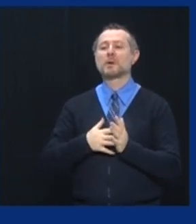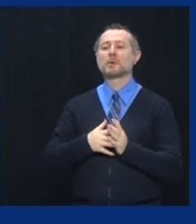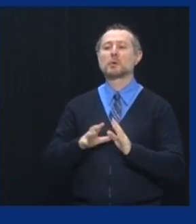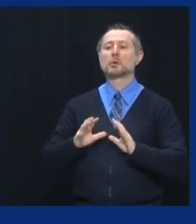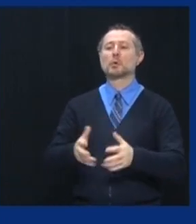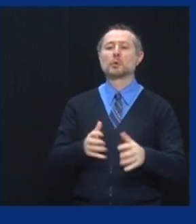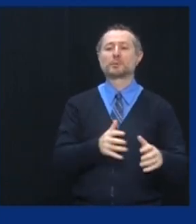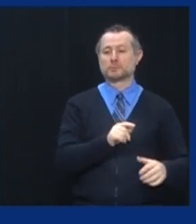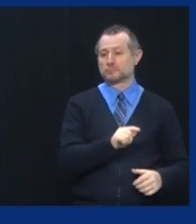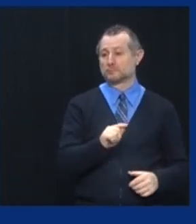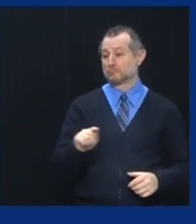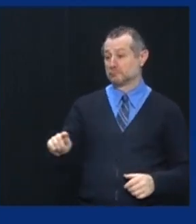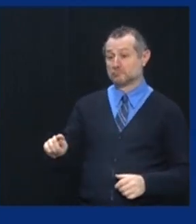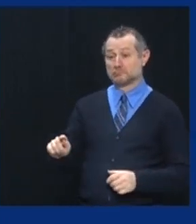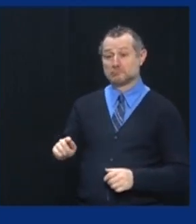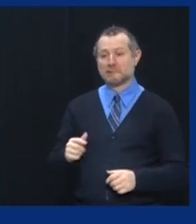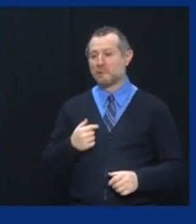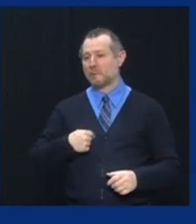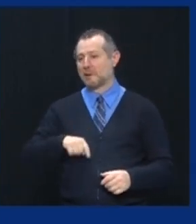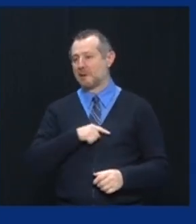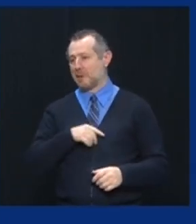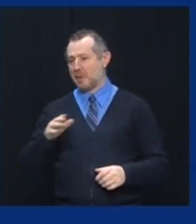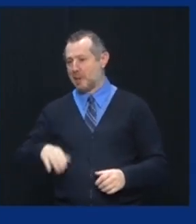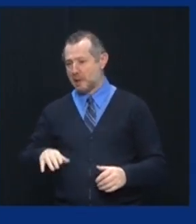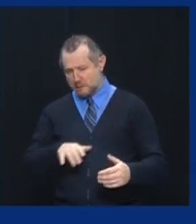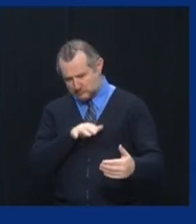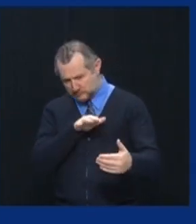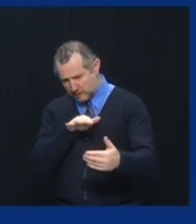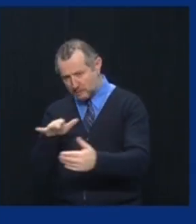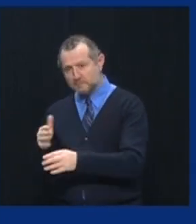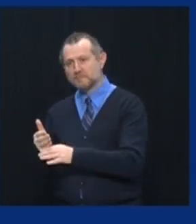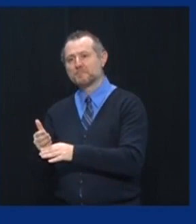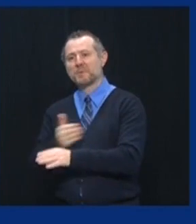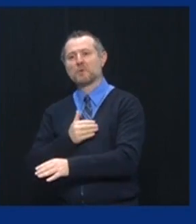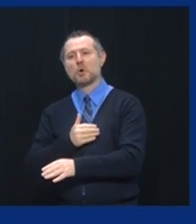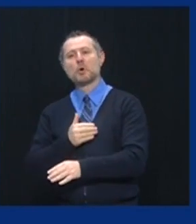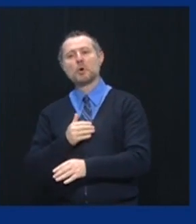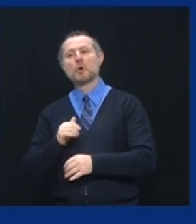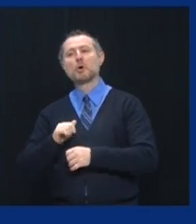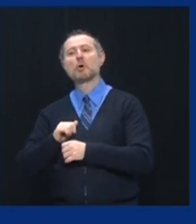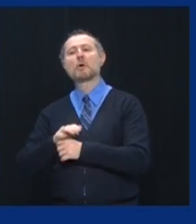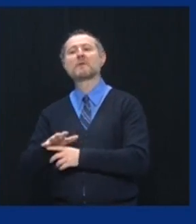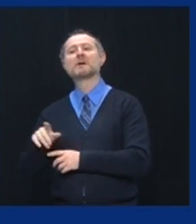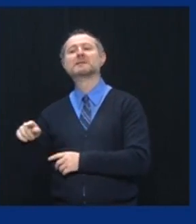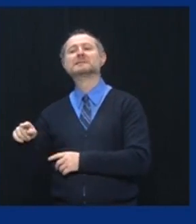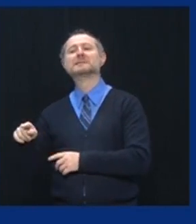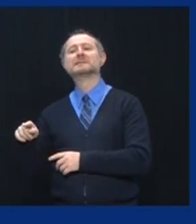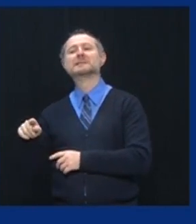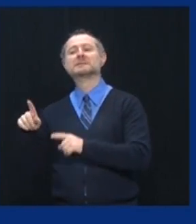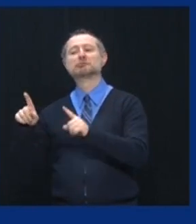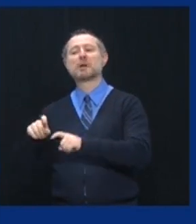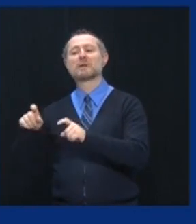have not been studied as part of these clinical trials. But we will continue to look at it, and we will continue to monitor.